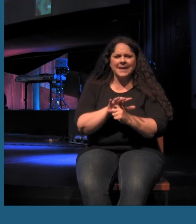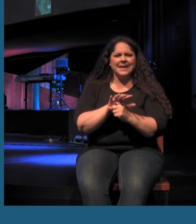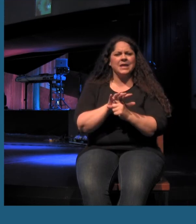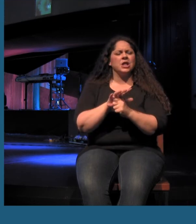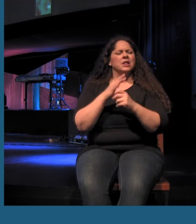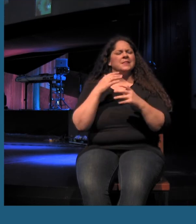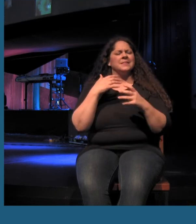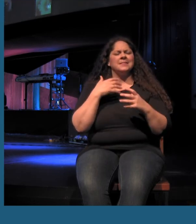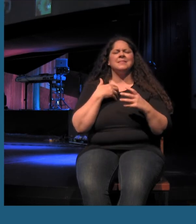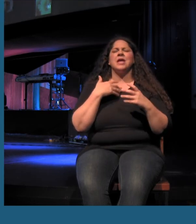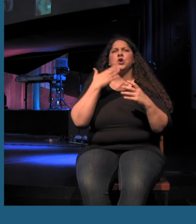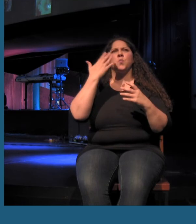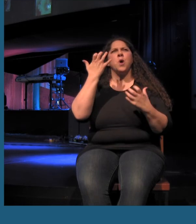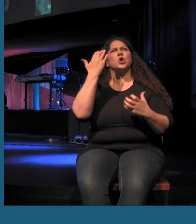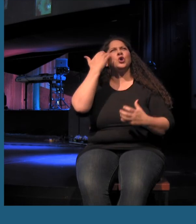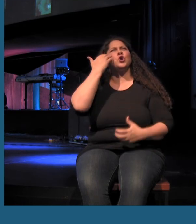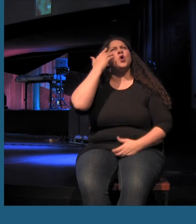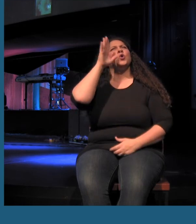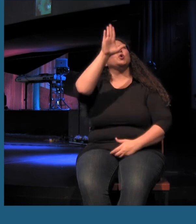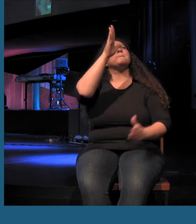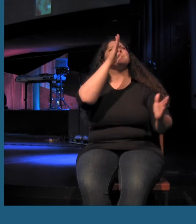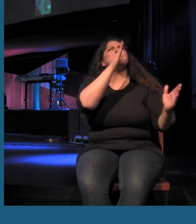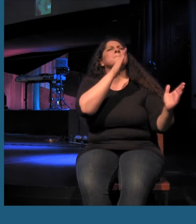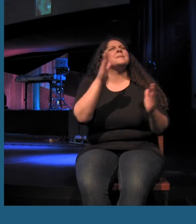to get their assignment from God